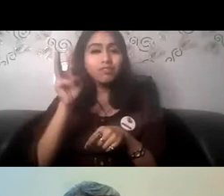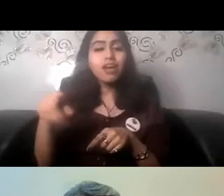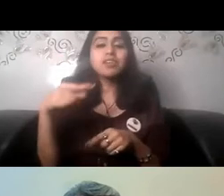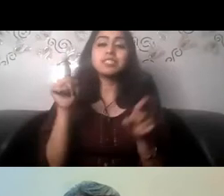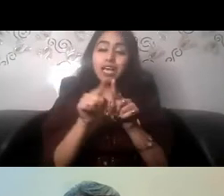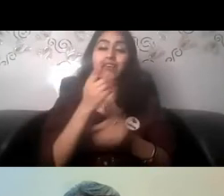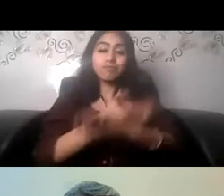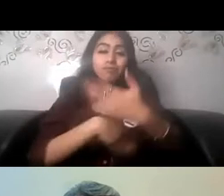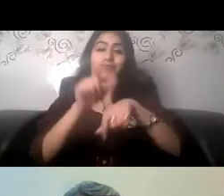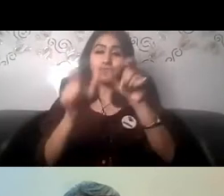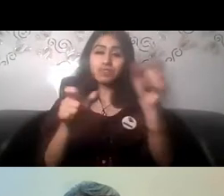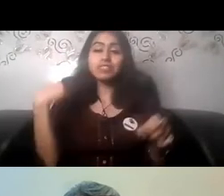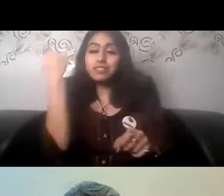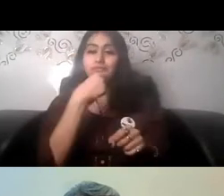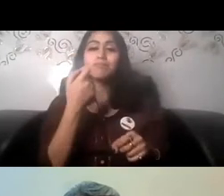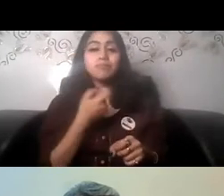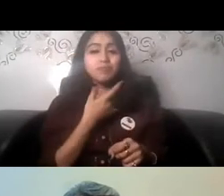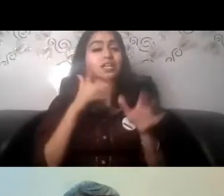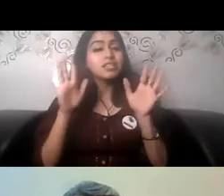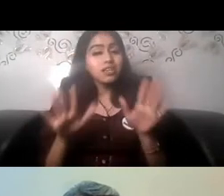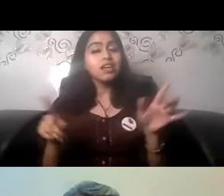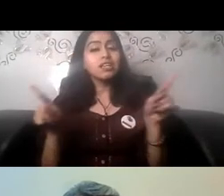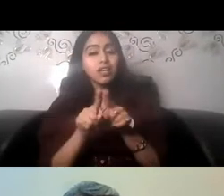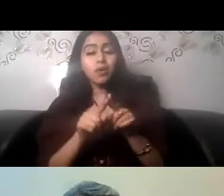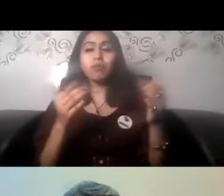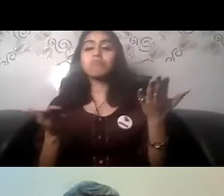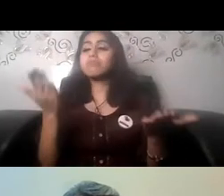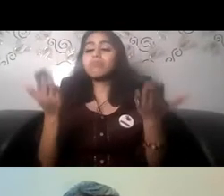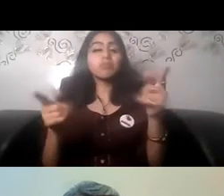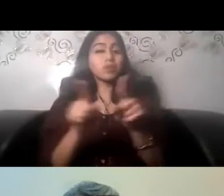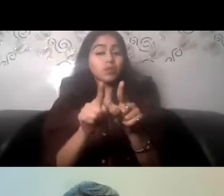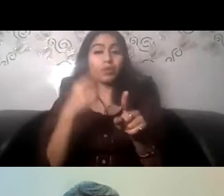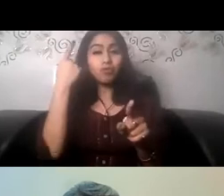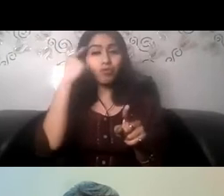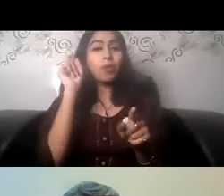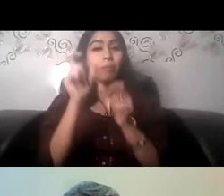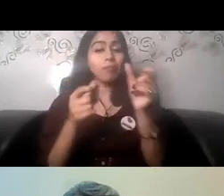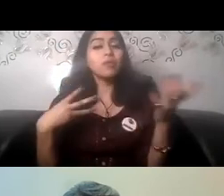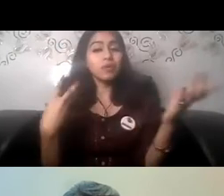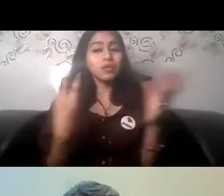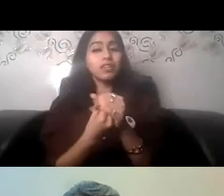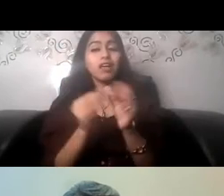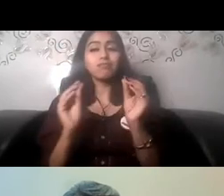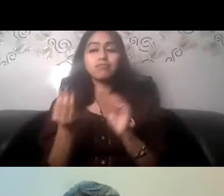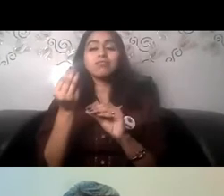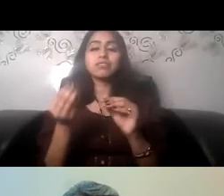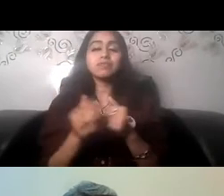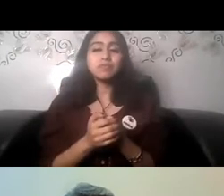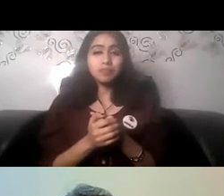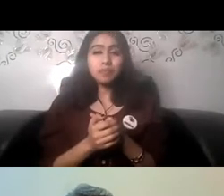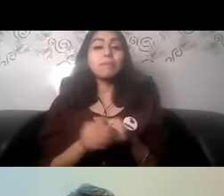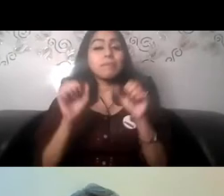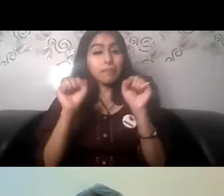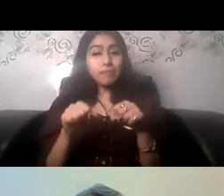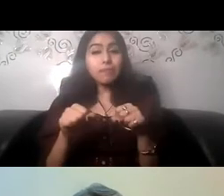they get on their faces is incomparable to people like us who even crave for our increment. So these people have